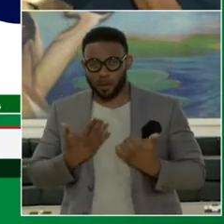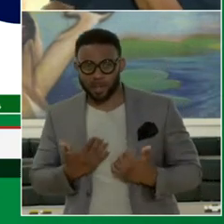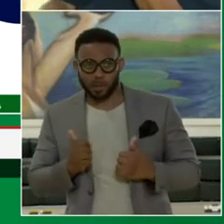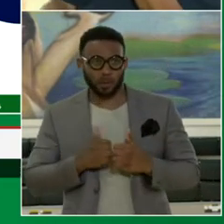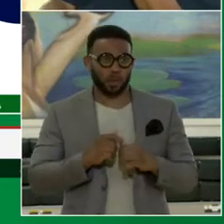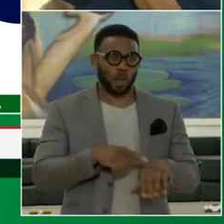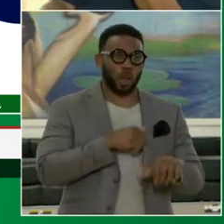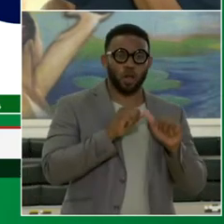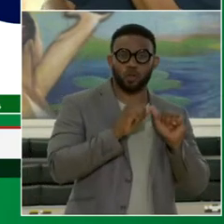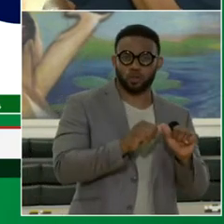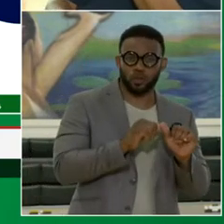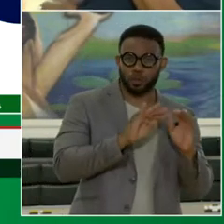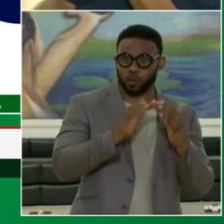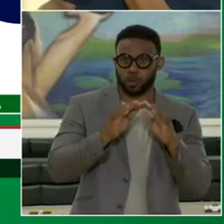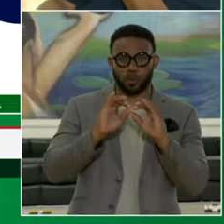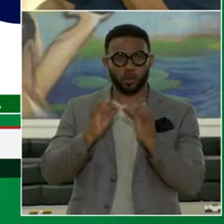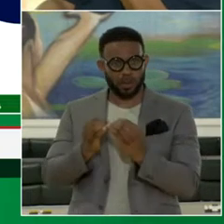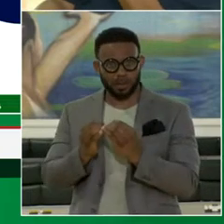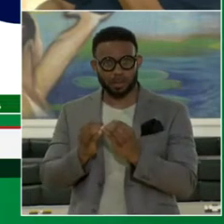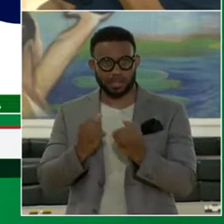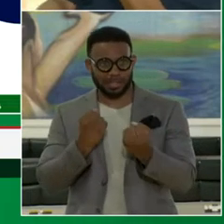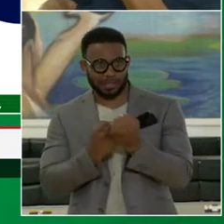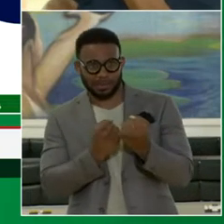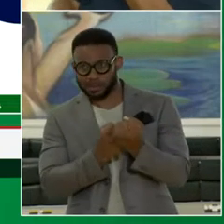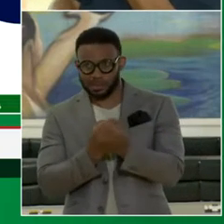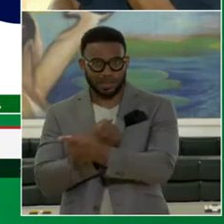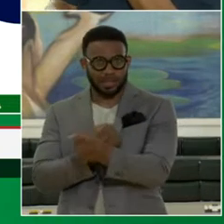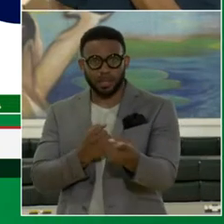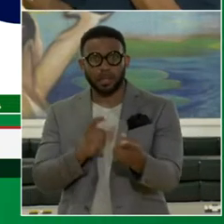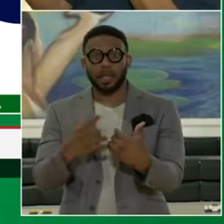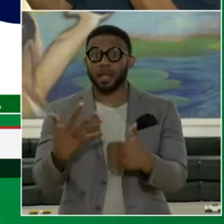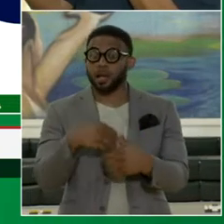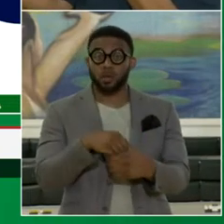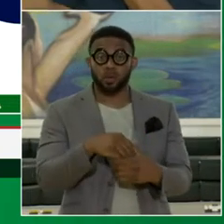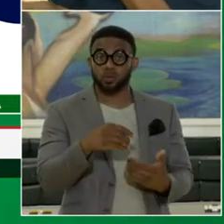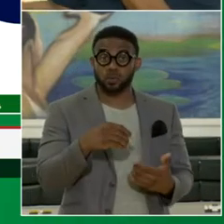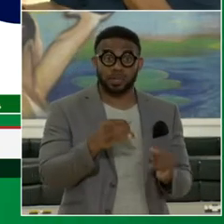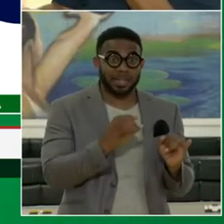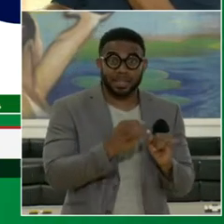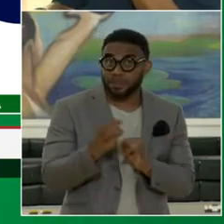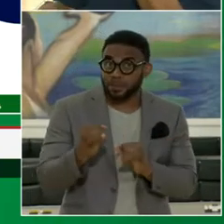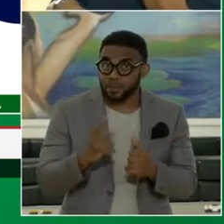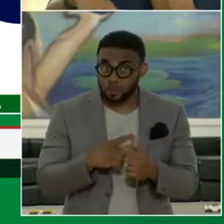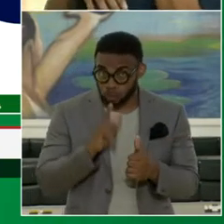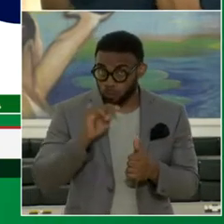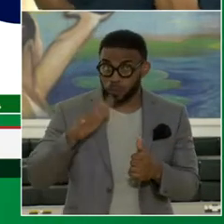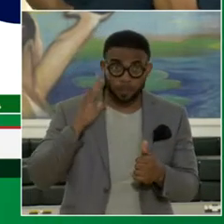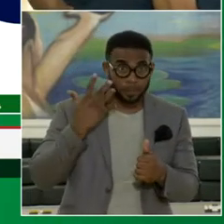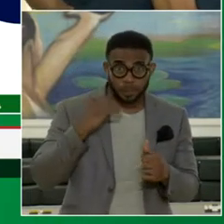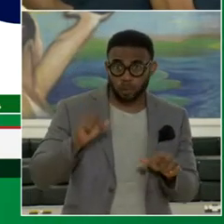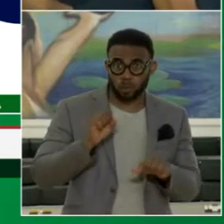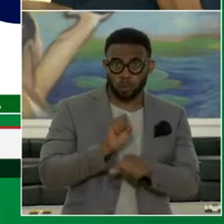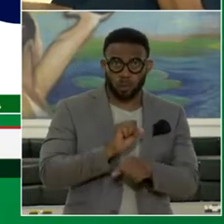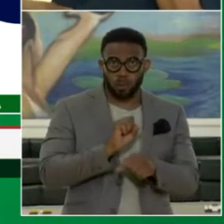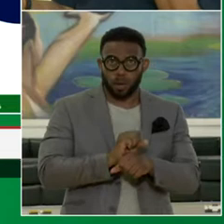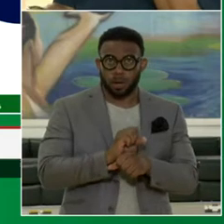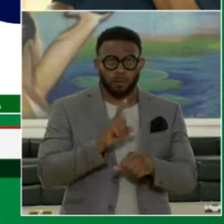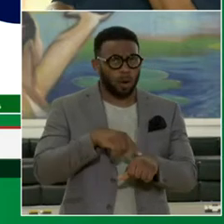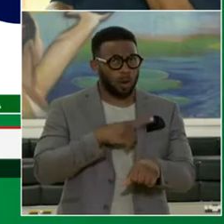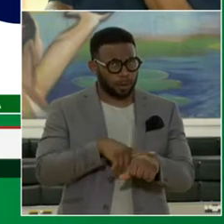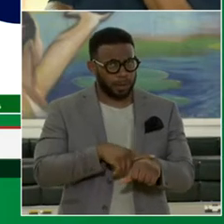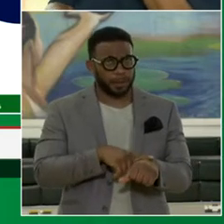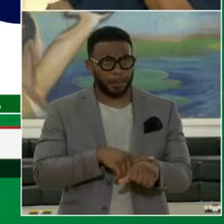our long-term community stakeholders and investors, which include individuals who have been doing this